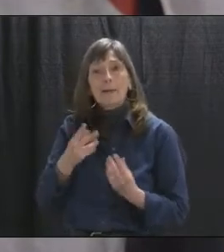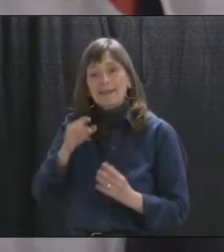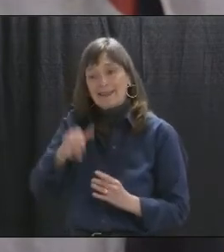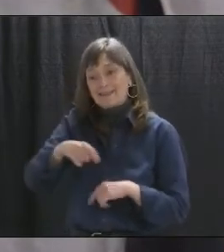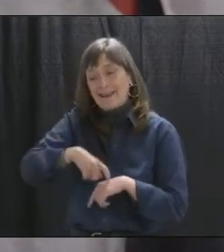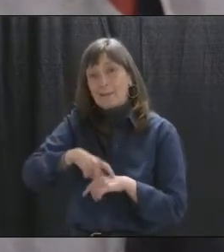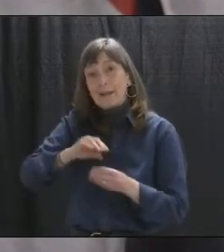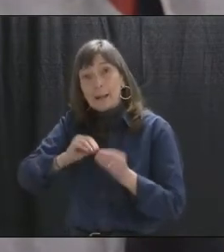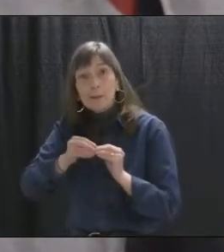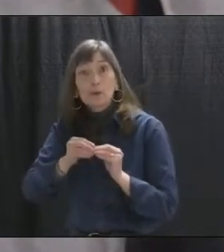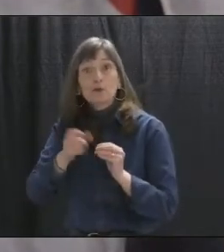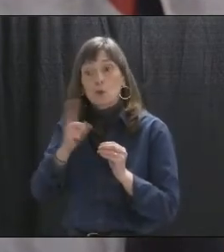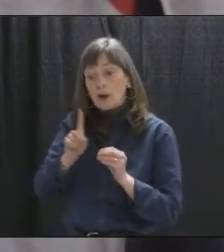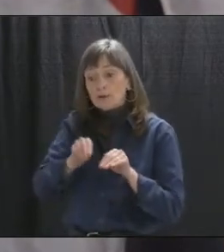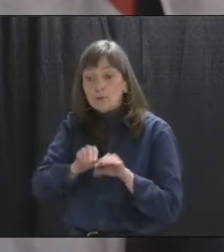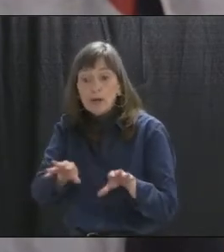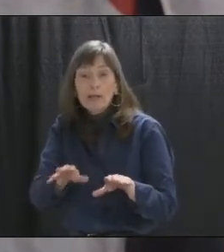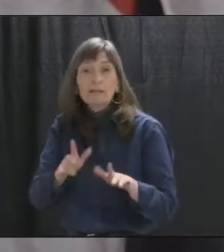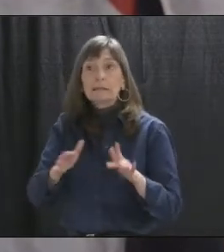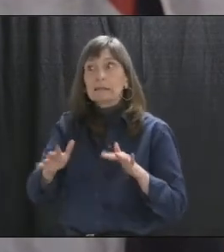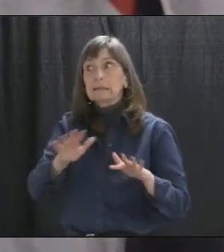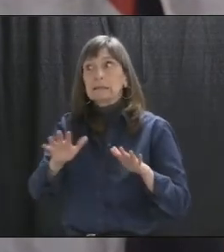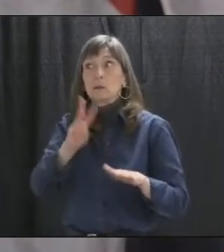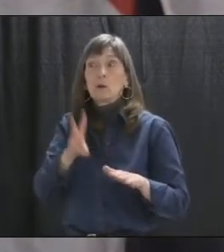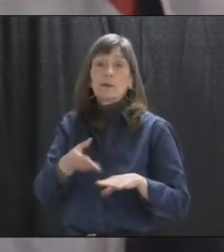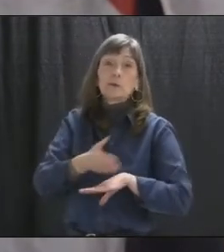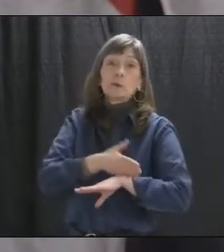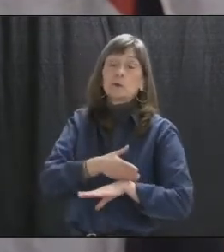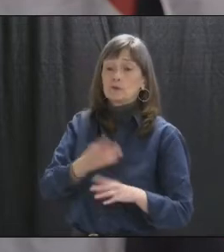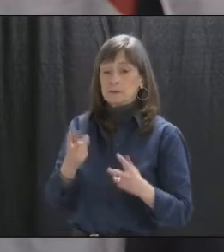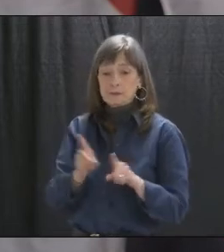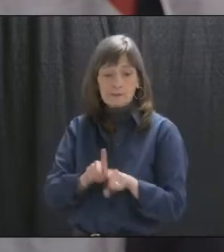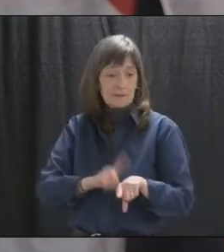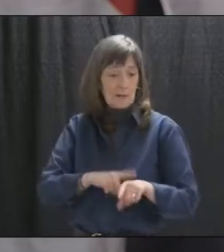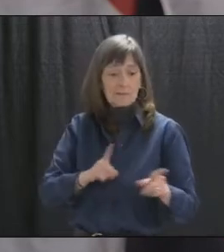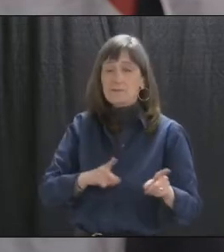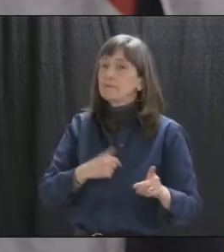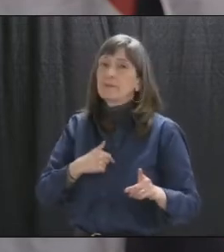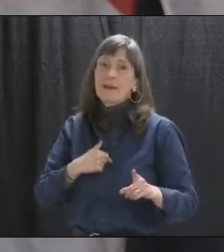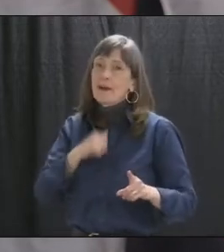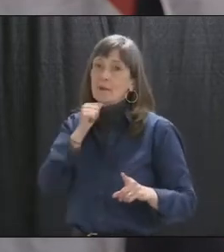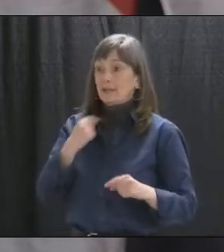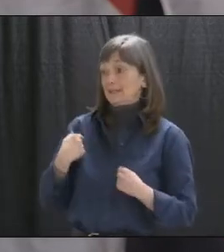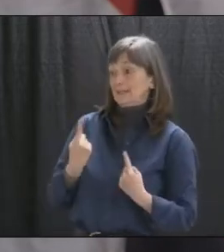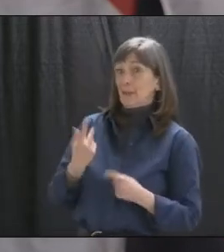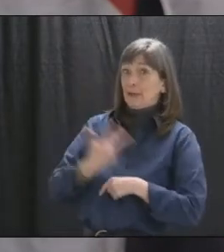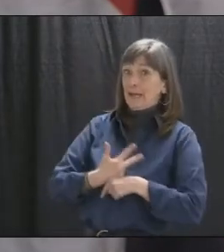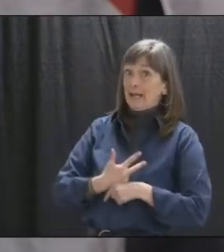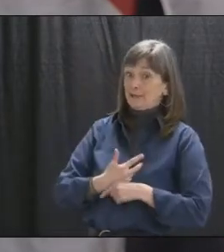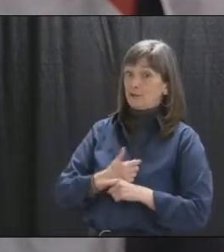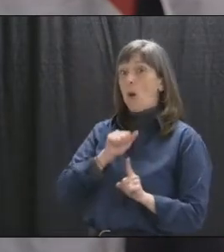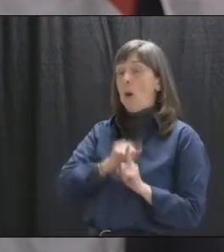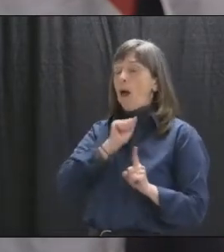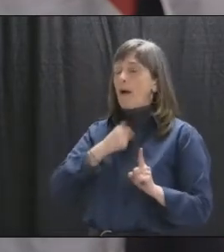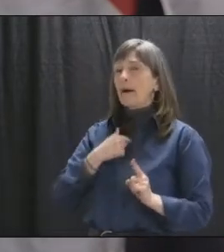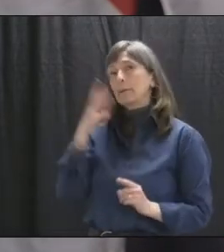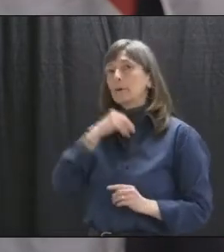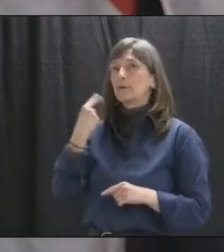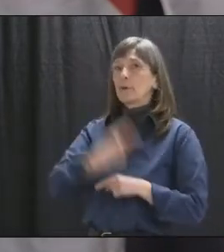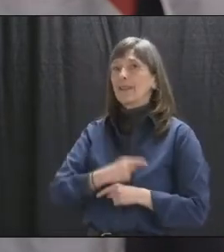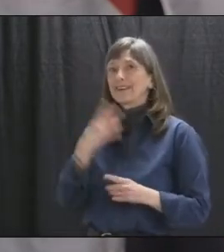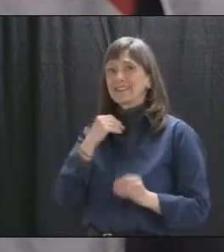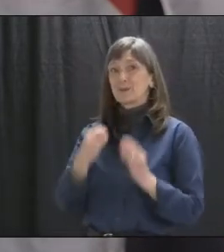time when the weather gets nicer and when I'm not going to be fooled by the last 3 days. So I'm not convinced. We still got a lot of